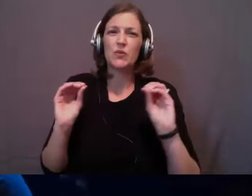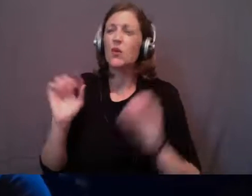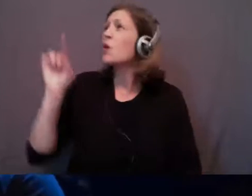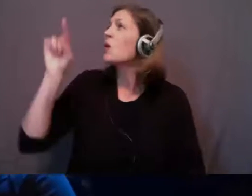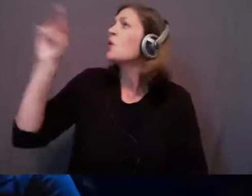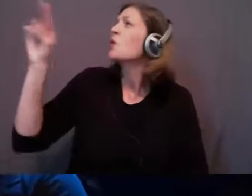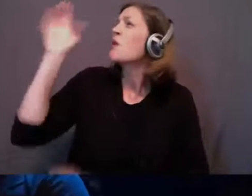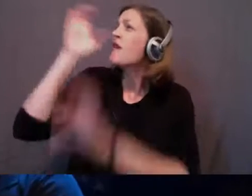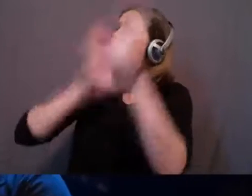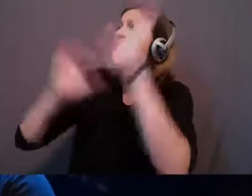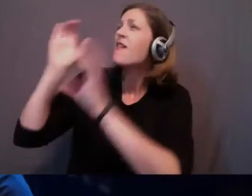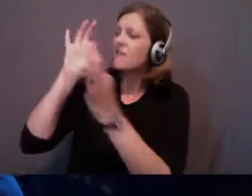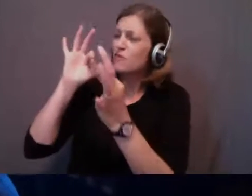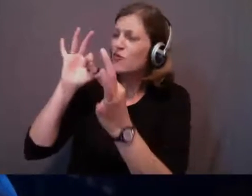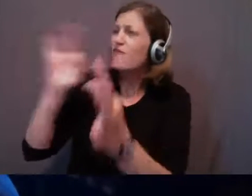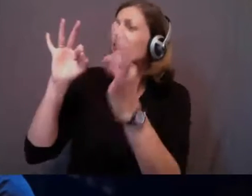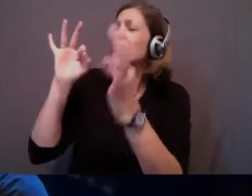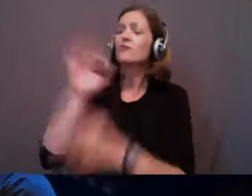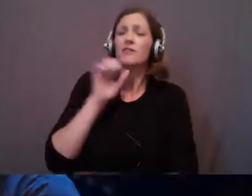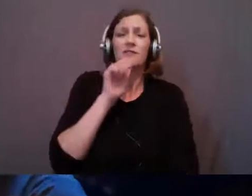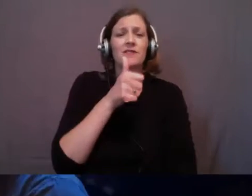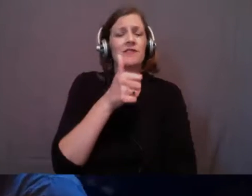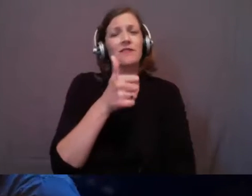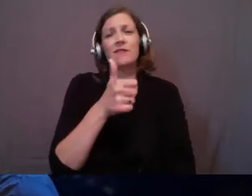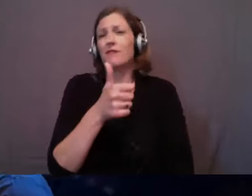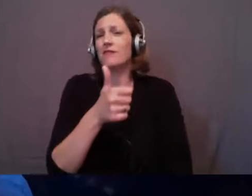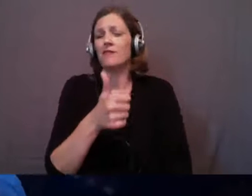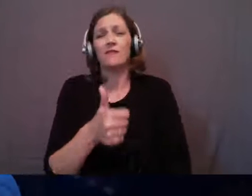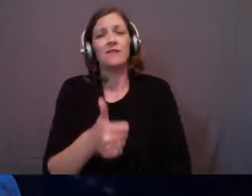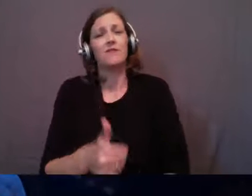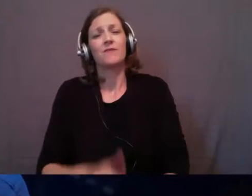You're not looking for perfection,